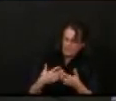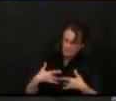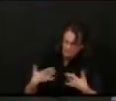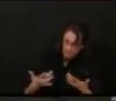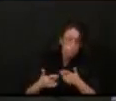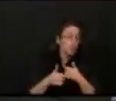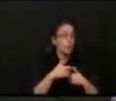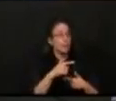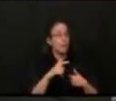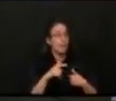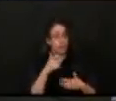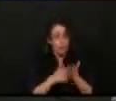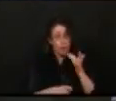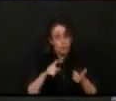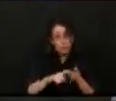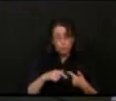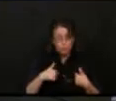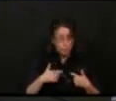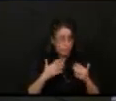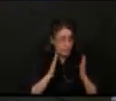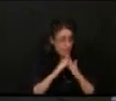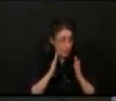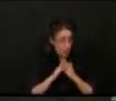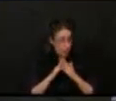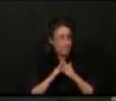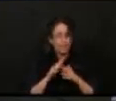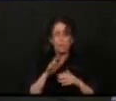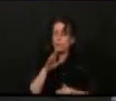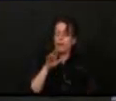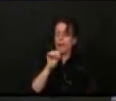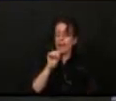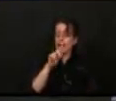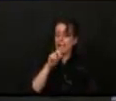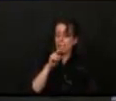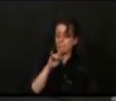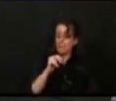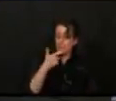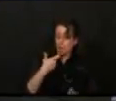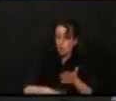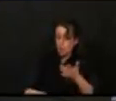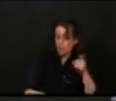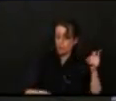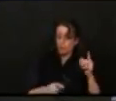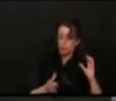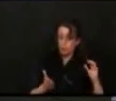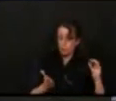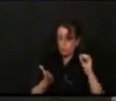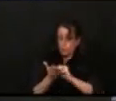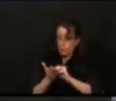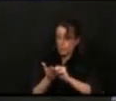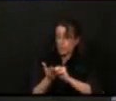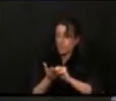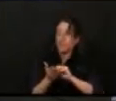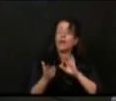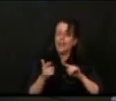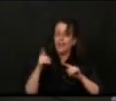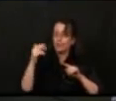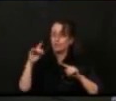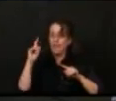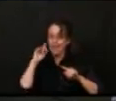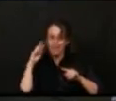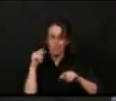There's an ability to get your administrative costs reimbursed through mm-hmm. this grant. Different towns divvy